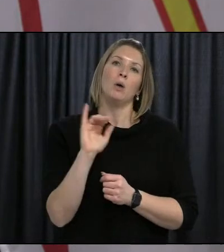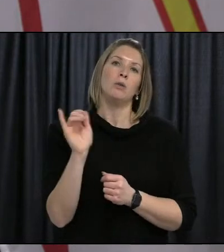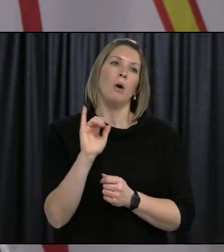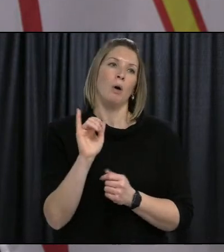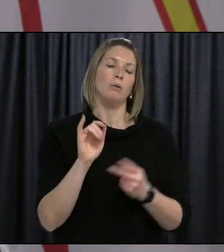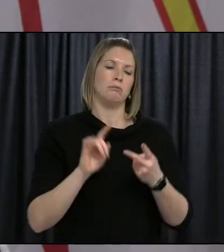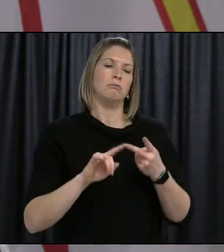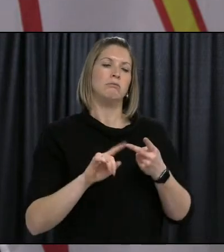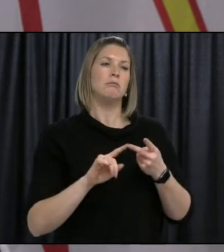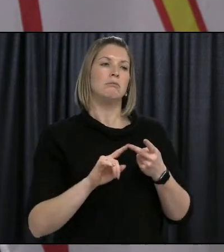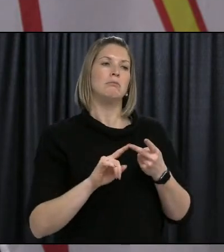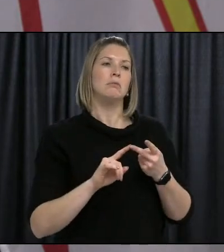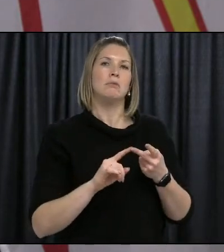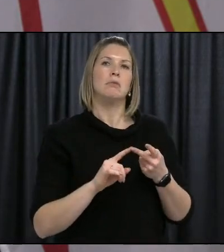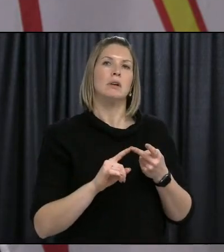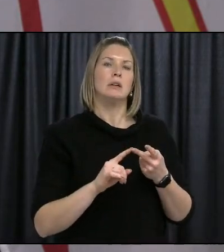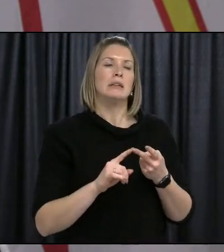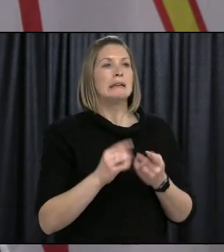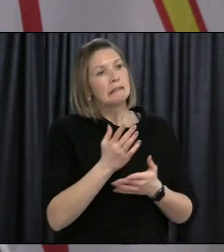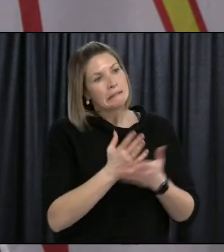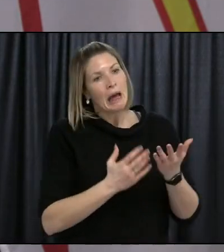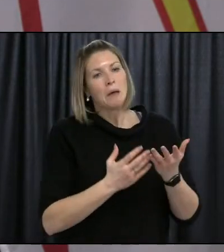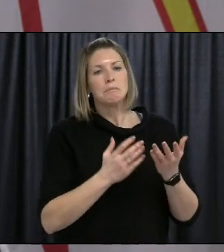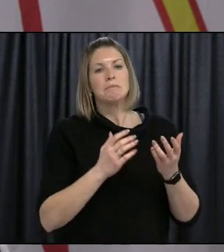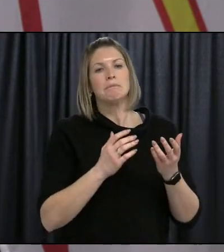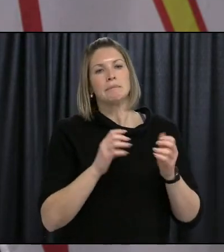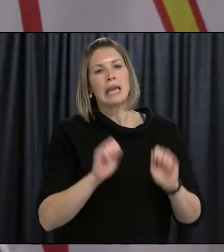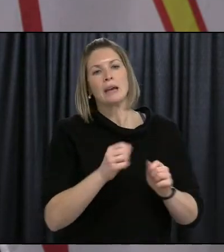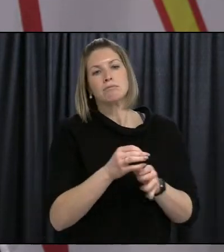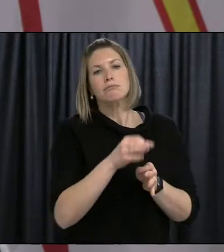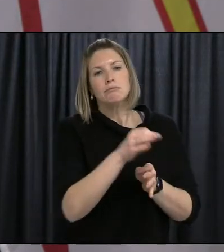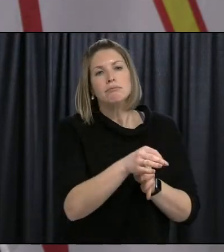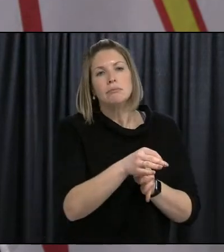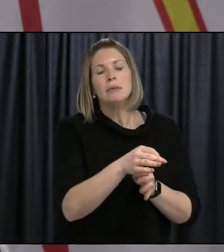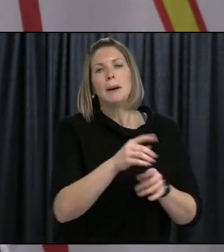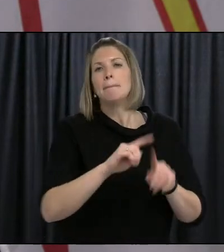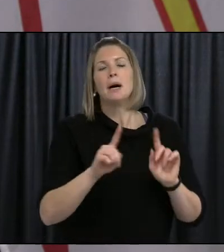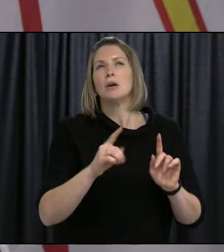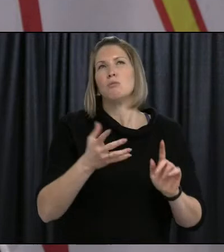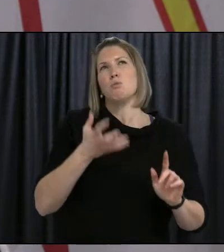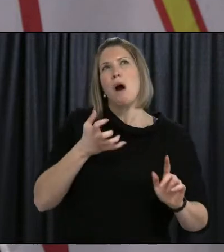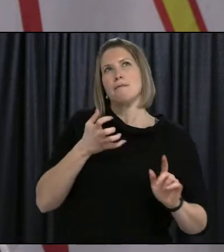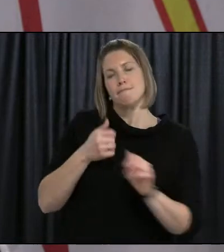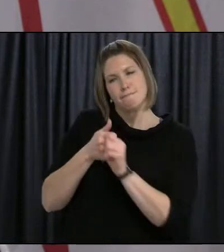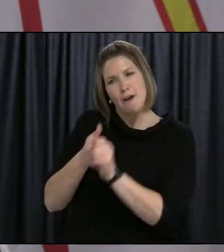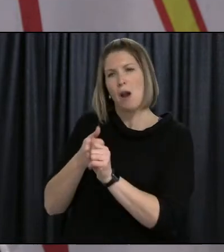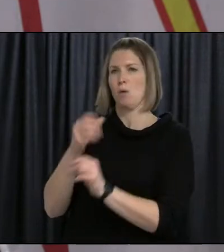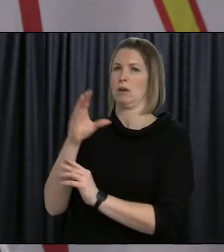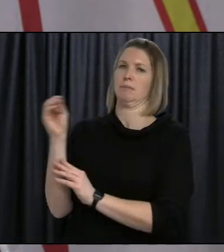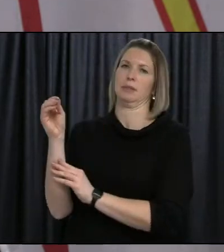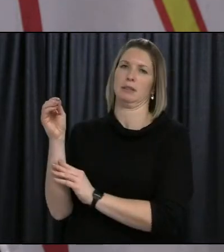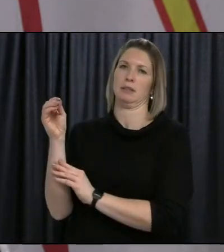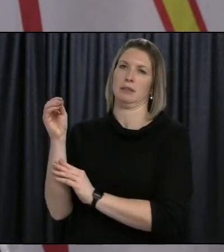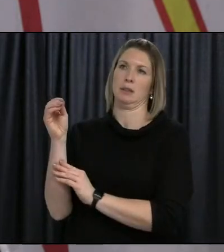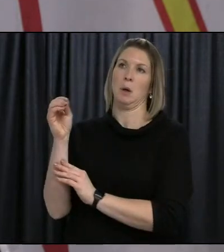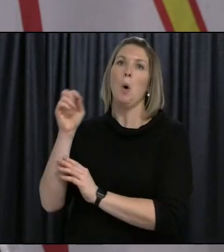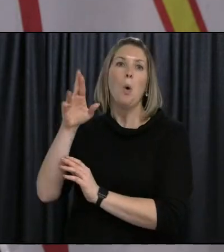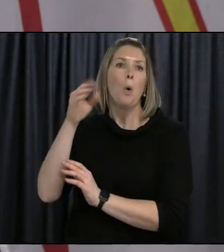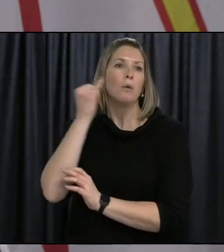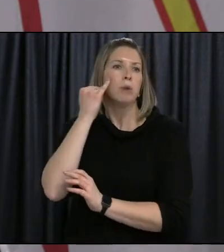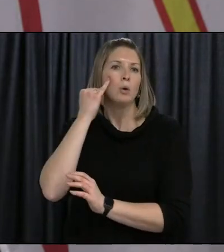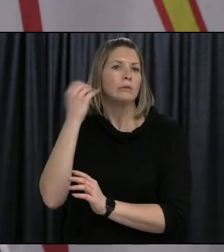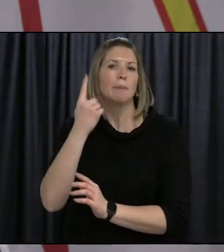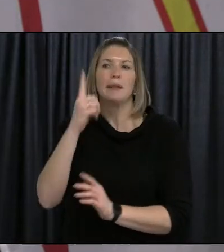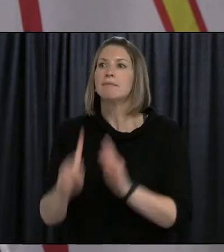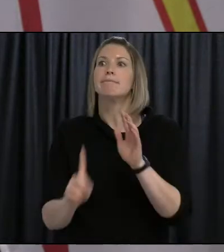not left not being able to give that second dose when we should because of an unforeseen circumstance or weather or whatever